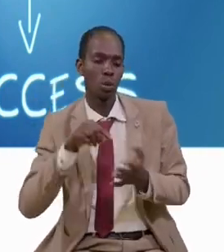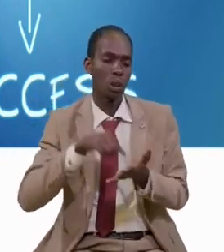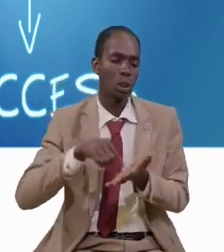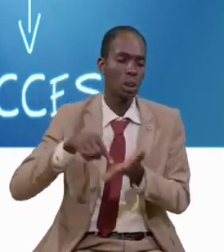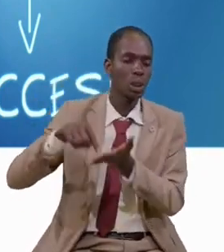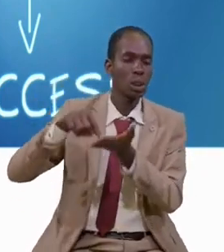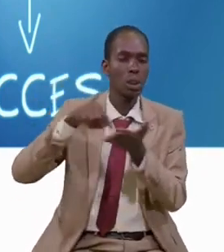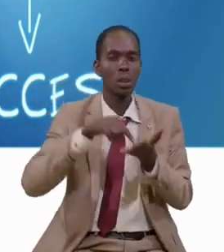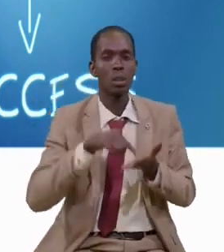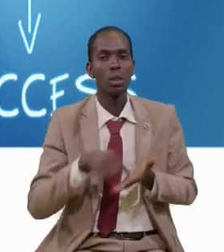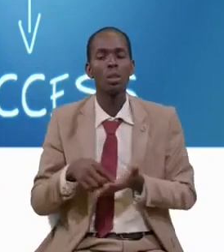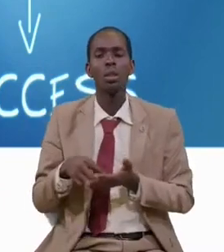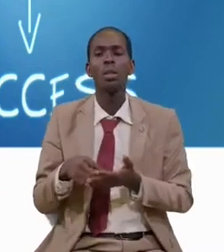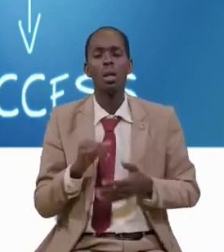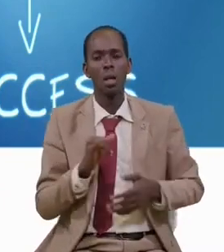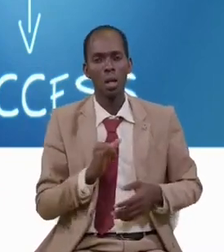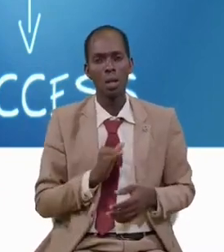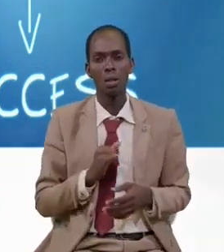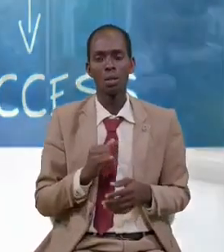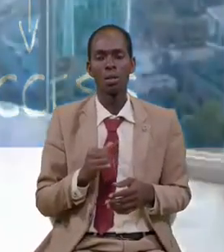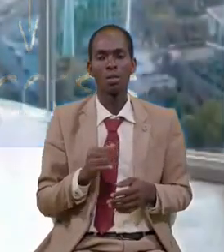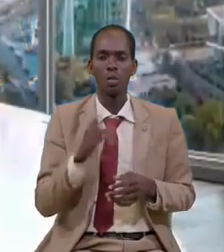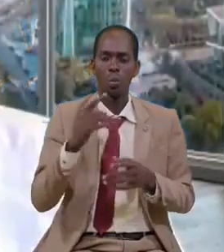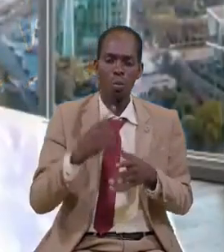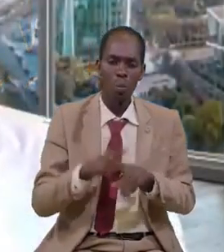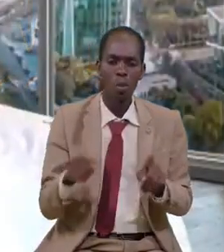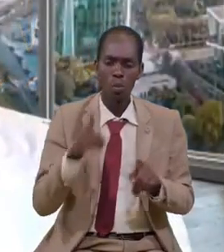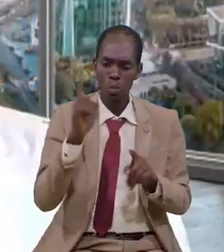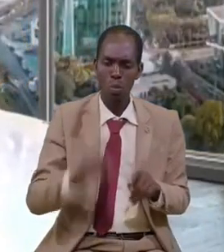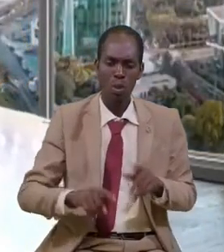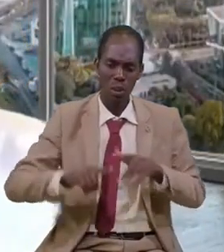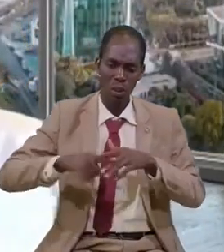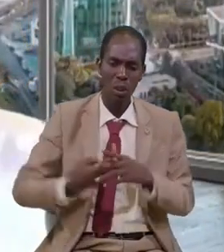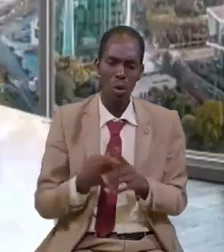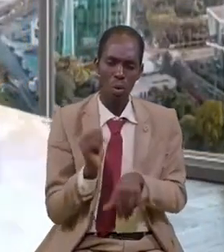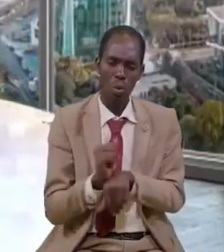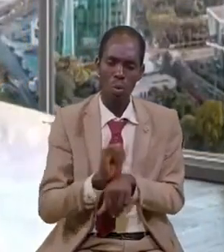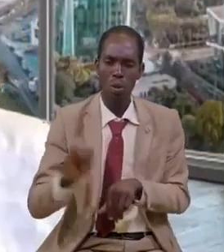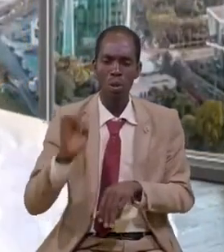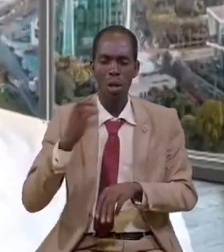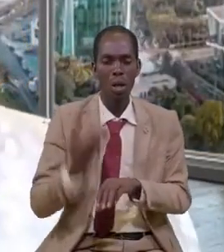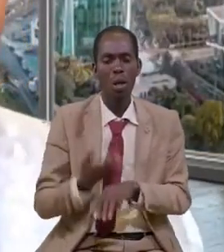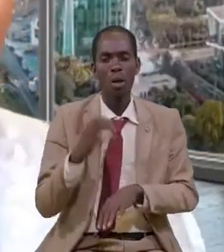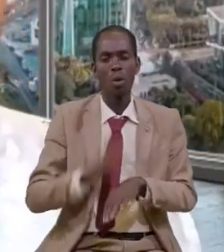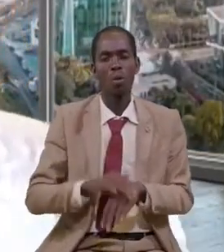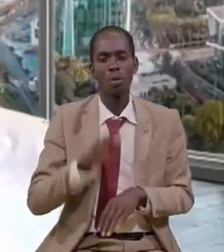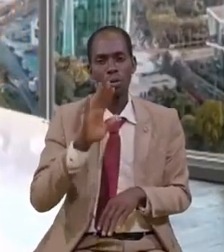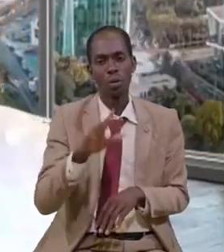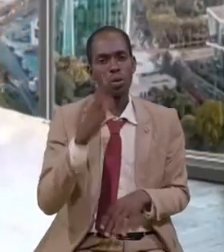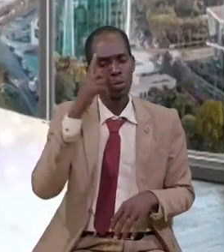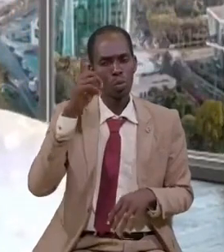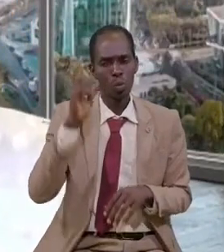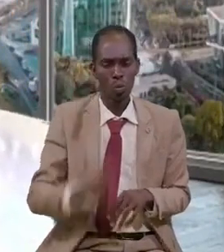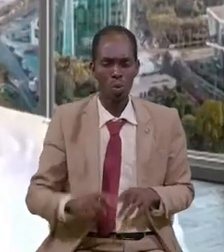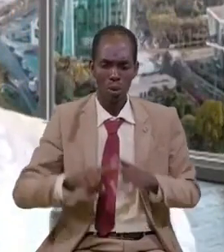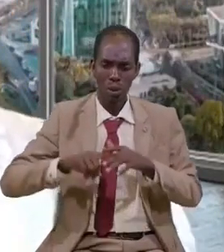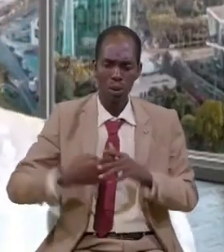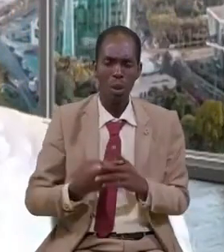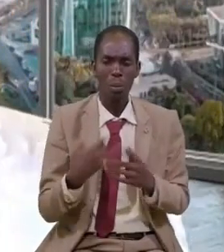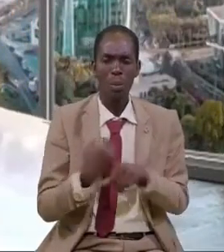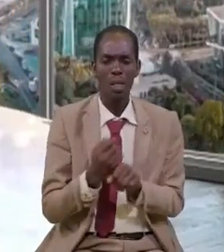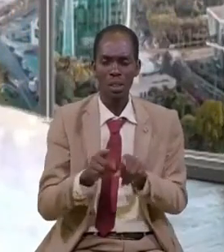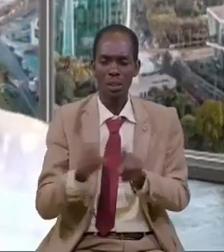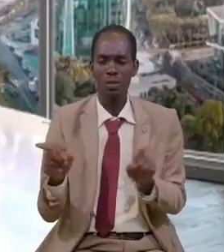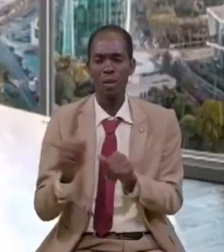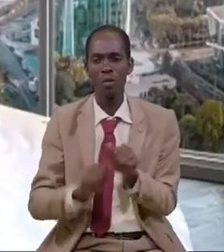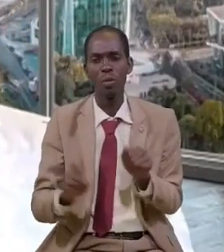Hello, you got to start working on your dream. You got to start doing something in your campus. You got to start making a difference wherever you find yourself.